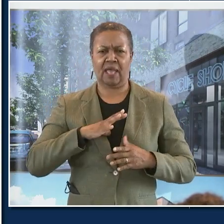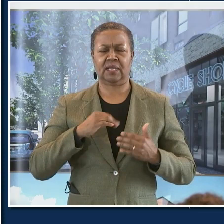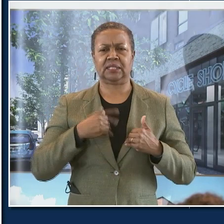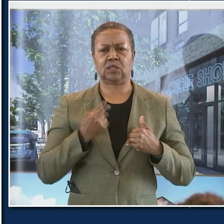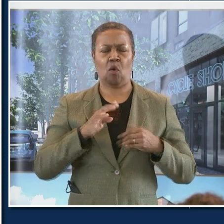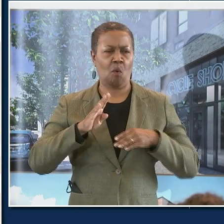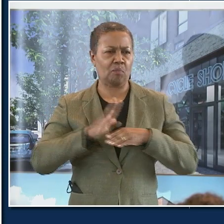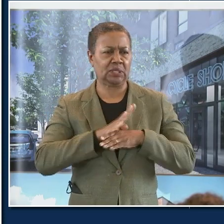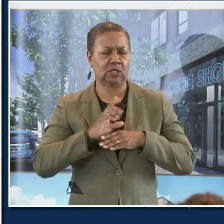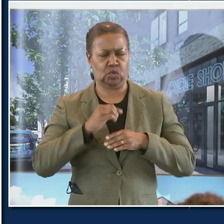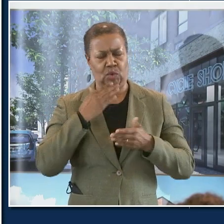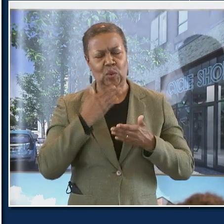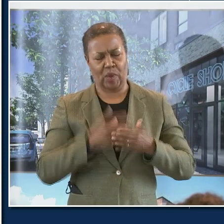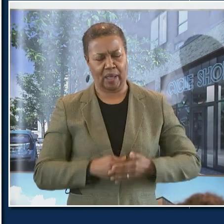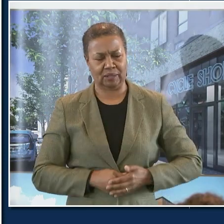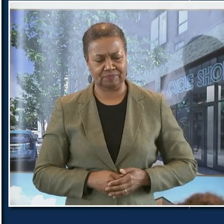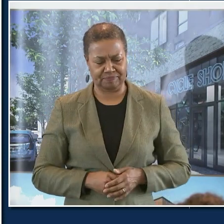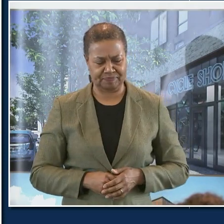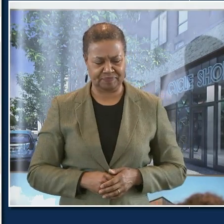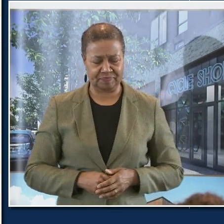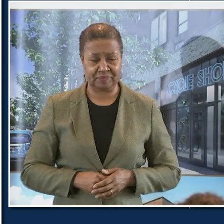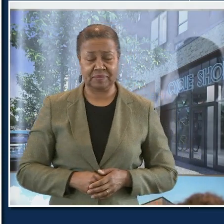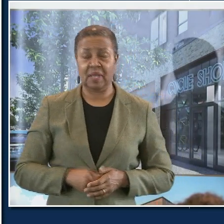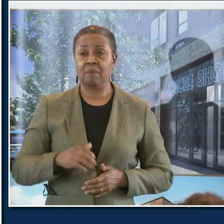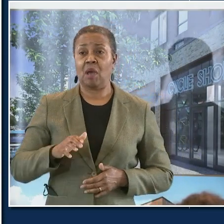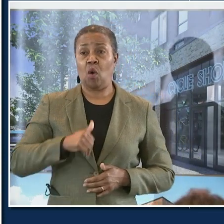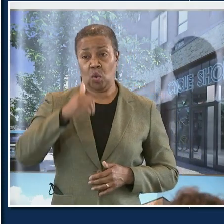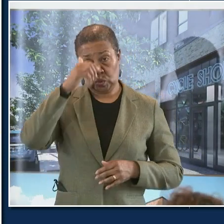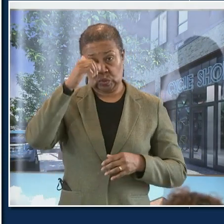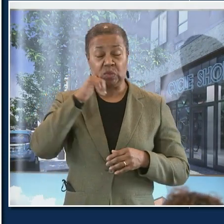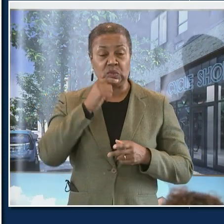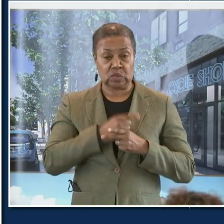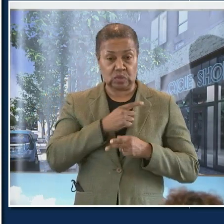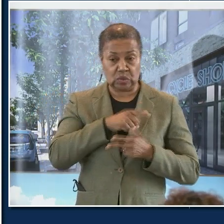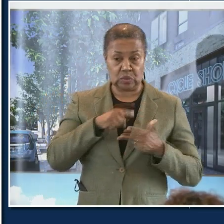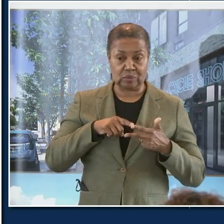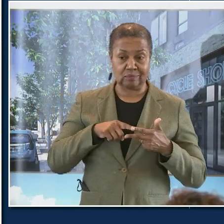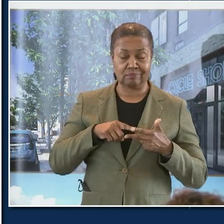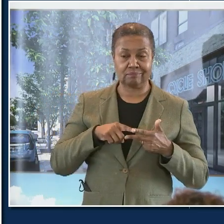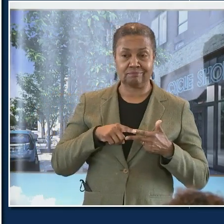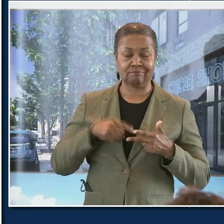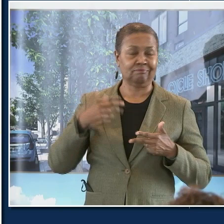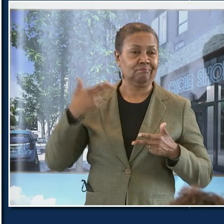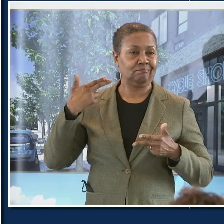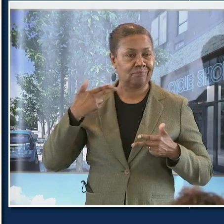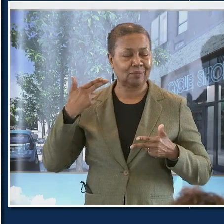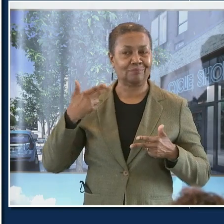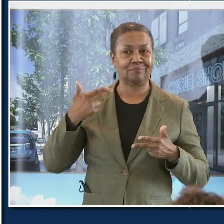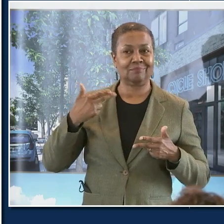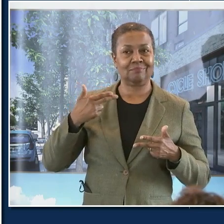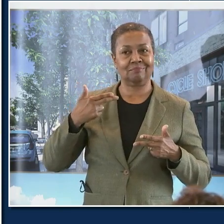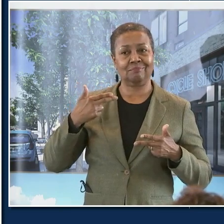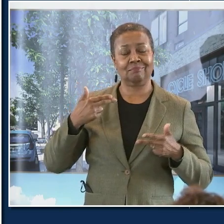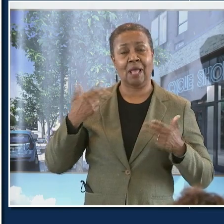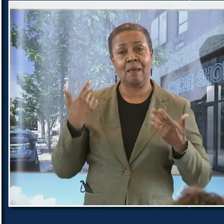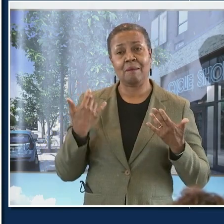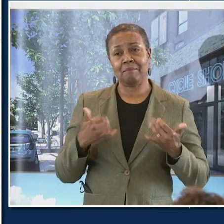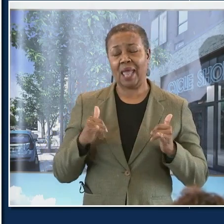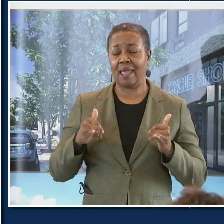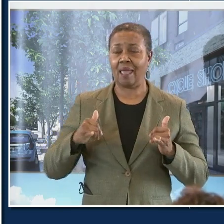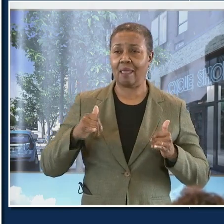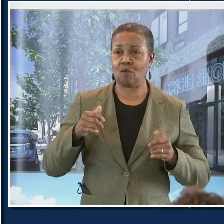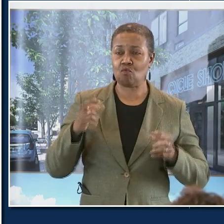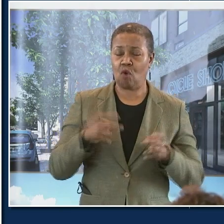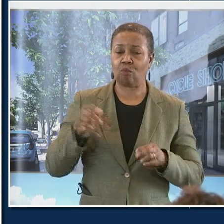service right now, doing well. One of my older sisters was struck in the neck, jumping double dutch in the